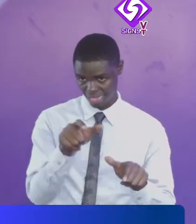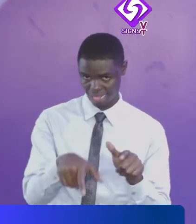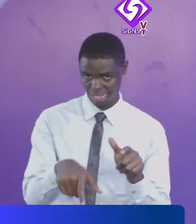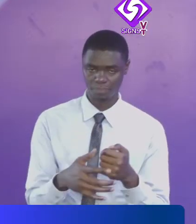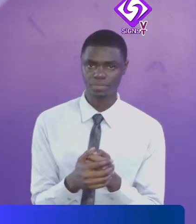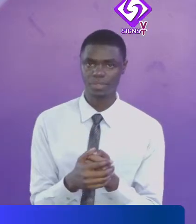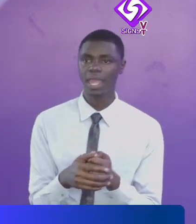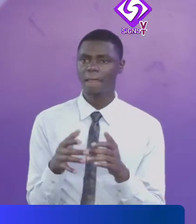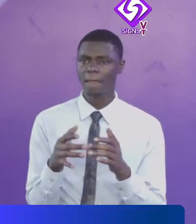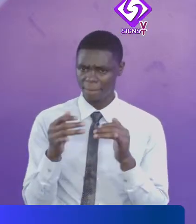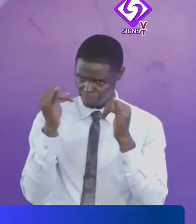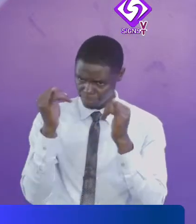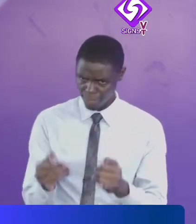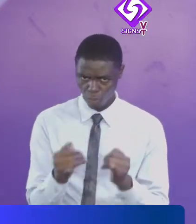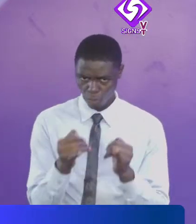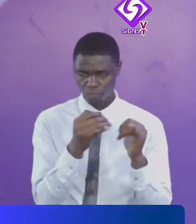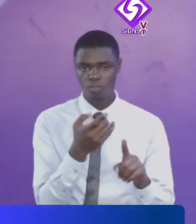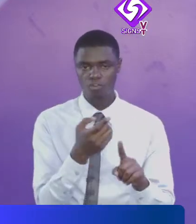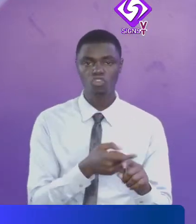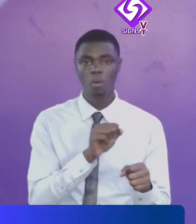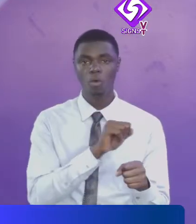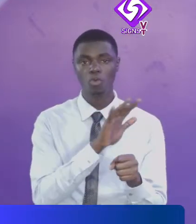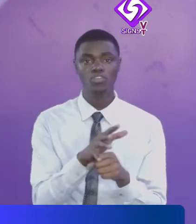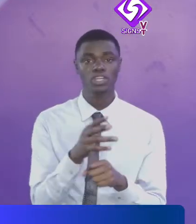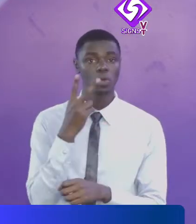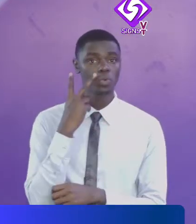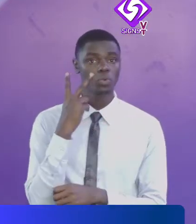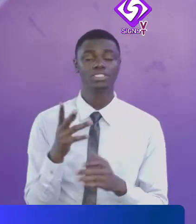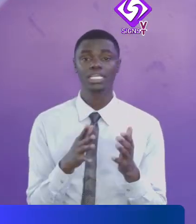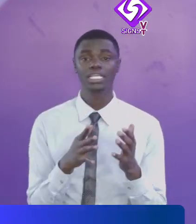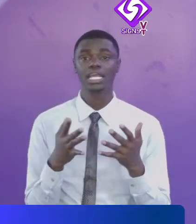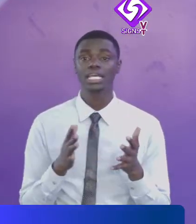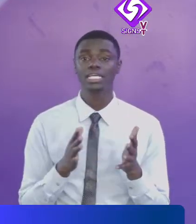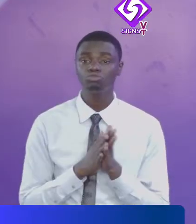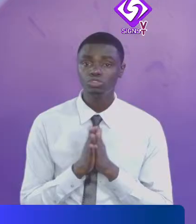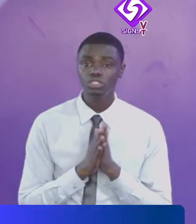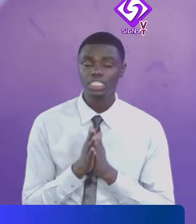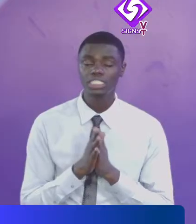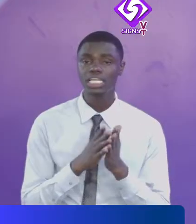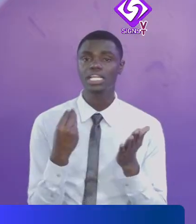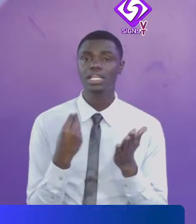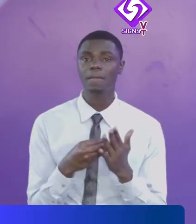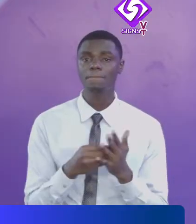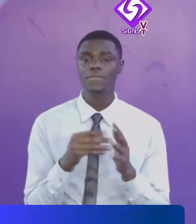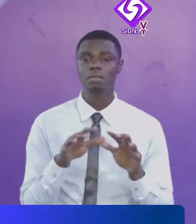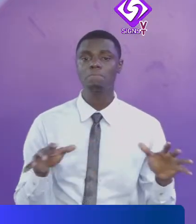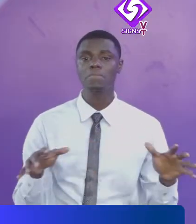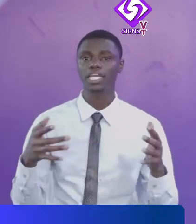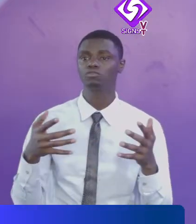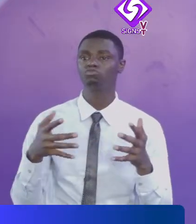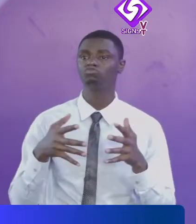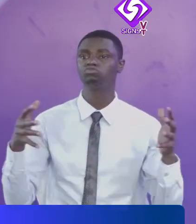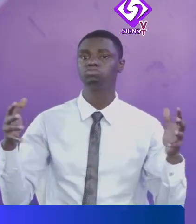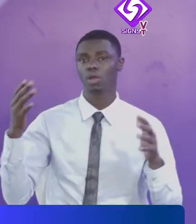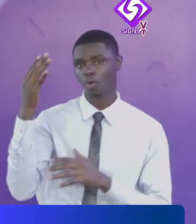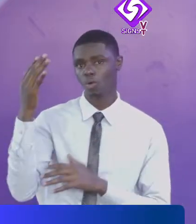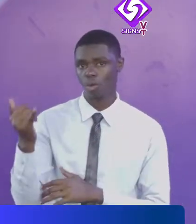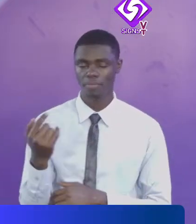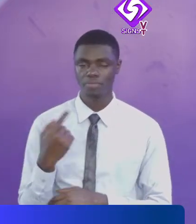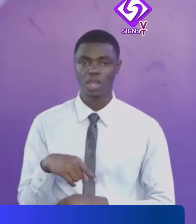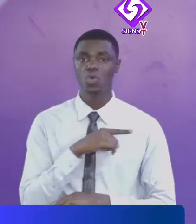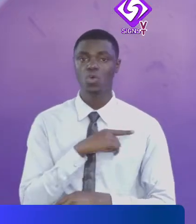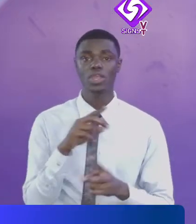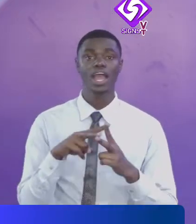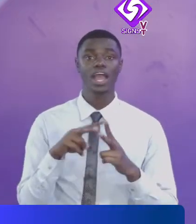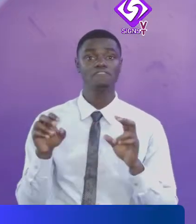And since COVID, we have seen the interest in money market funds grow. But that interest has grown because we are very clear